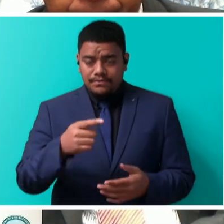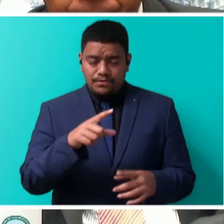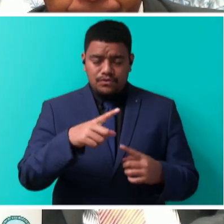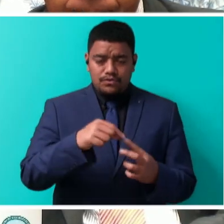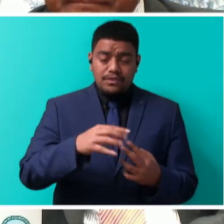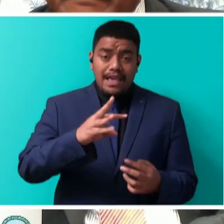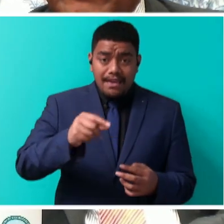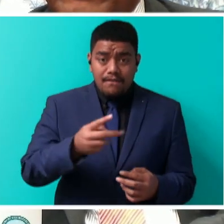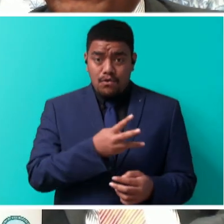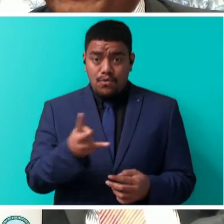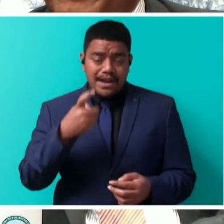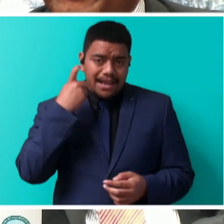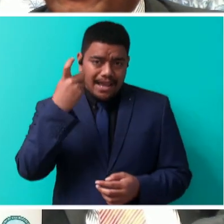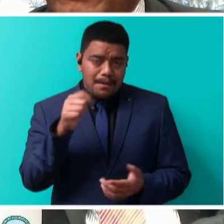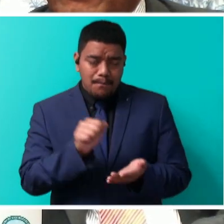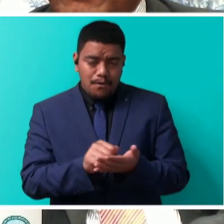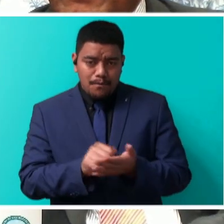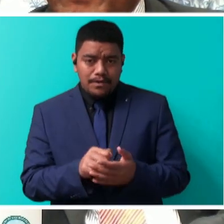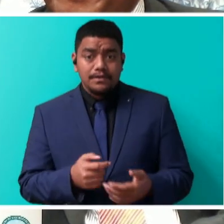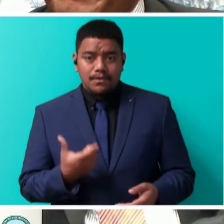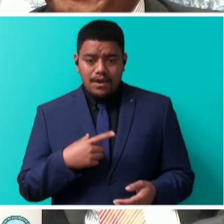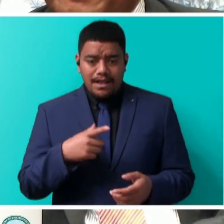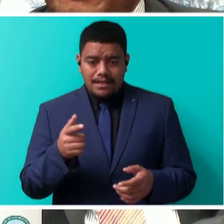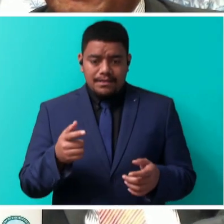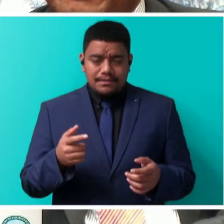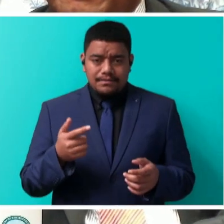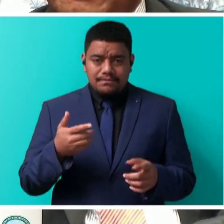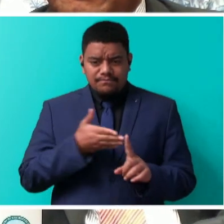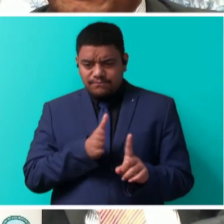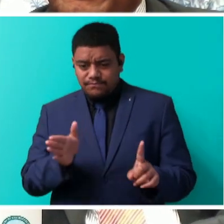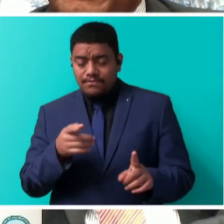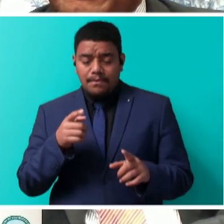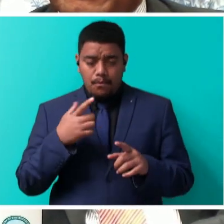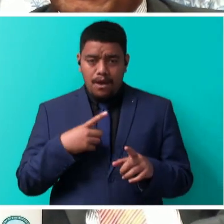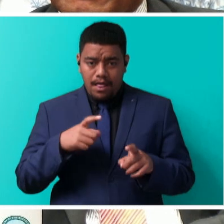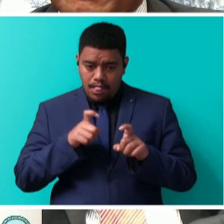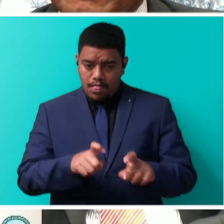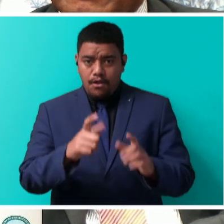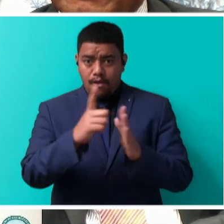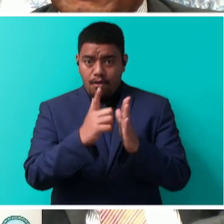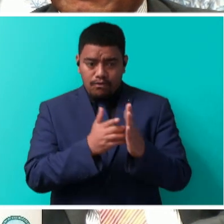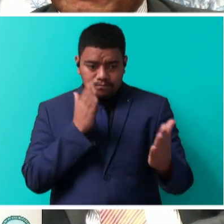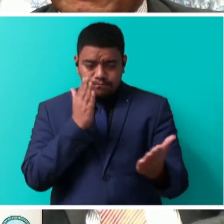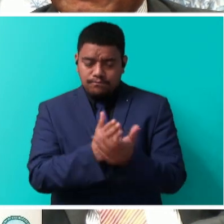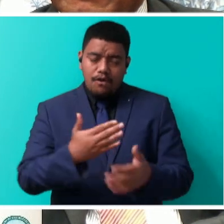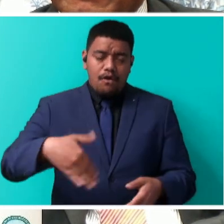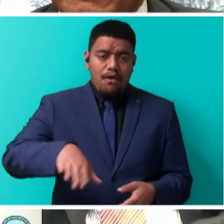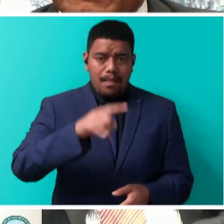every word with extreme care to minimize ambiguity and ensure law's intent is clear to all.